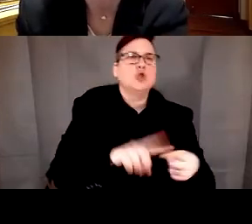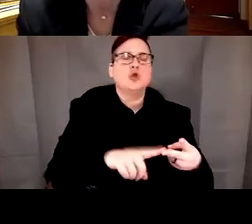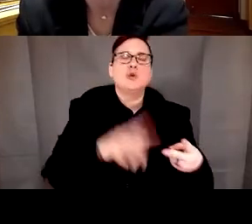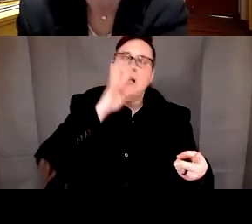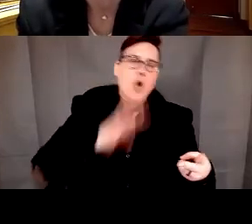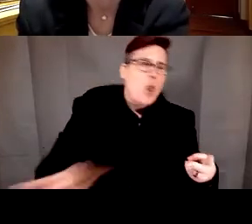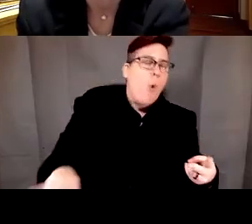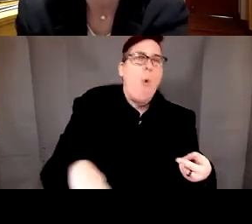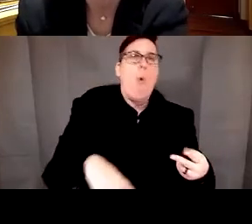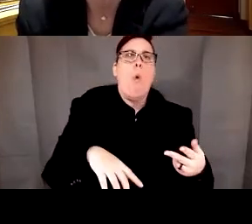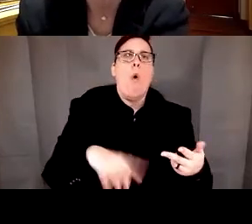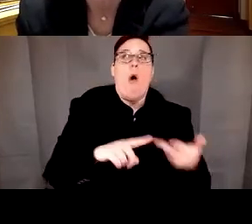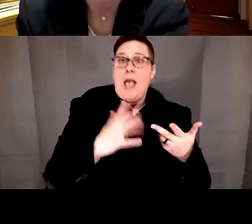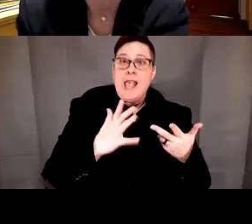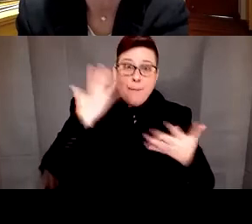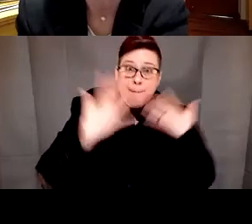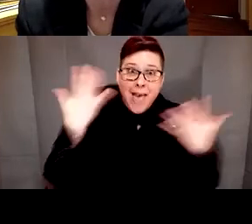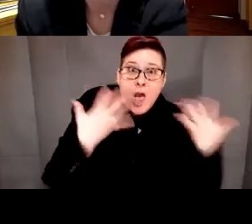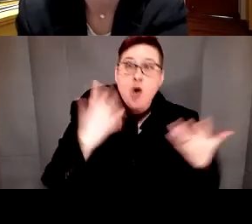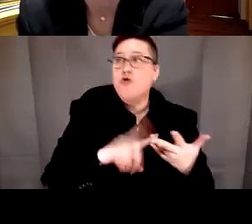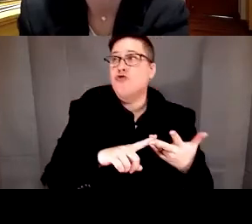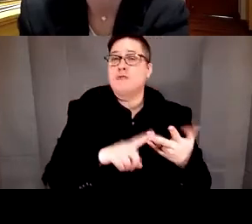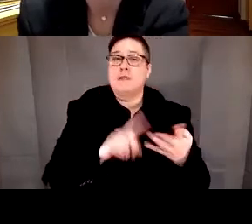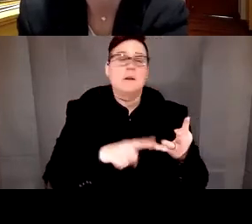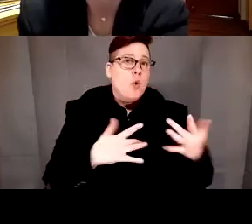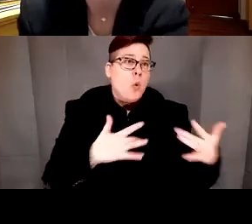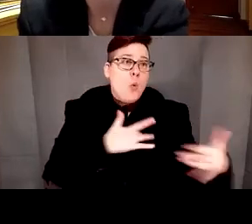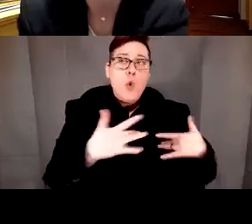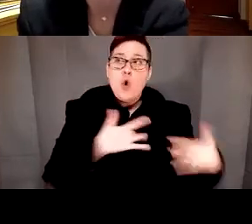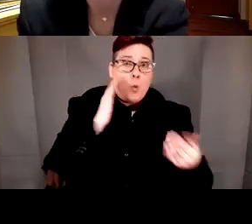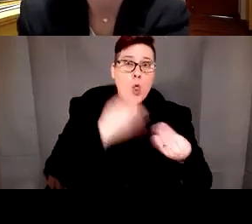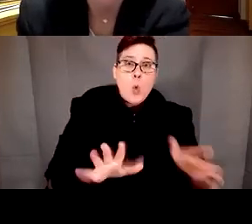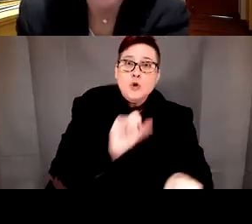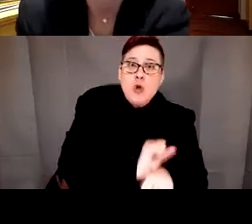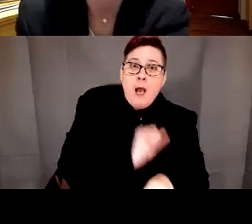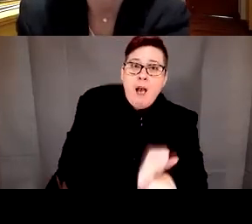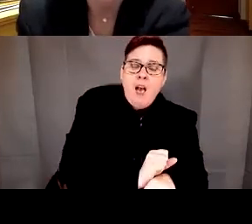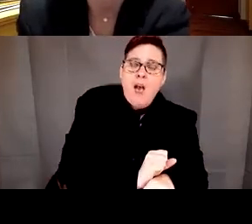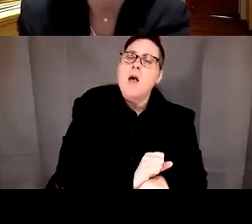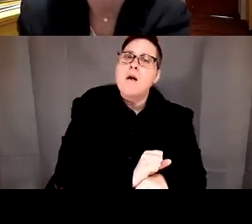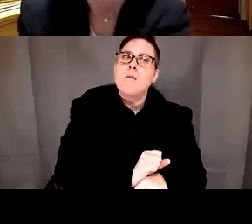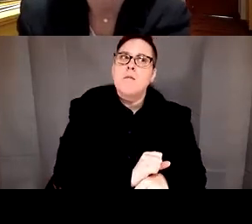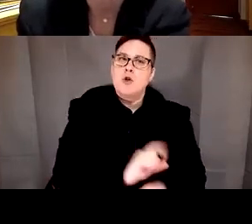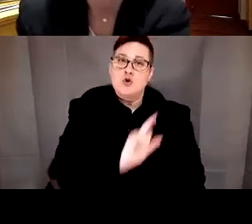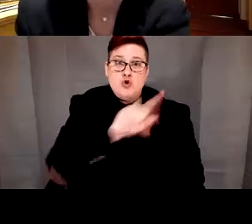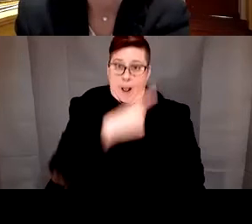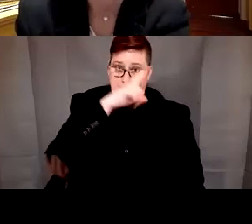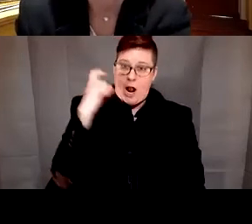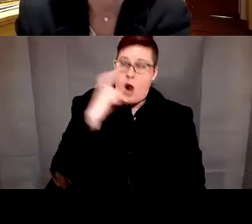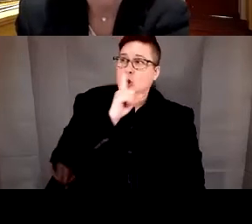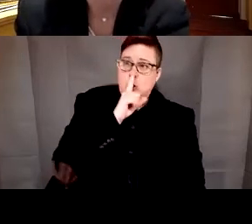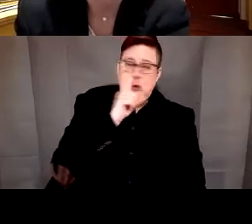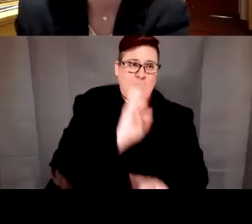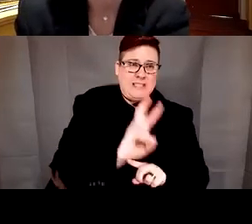it. She's embarrassed about it. She's worried about her job. And that fact alone